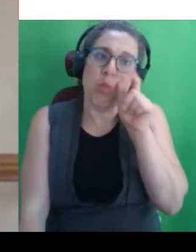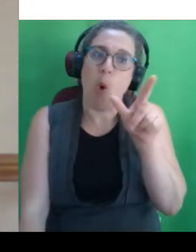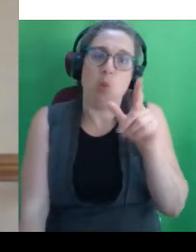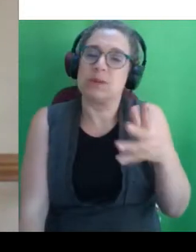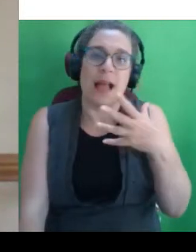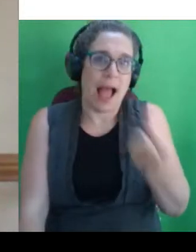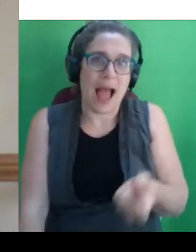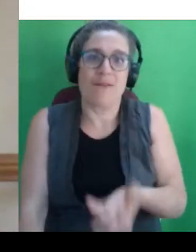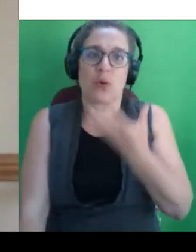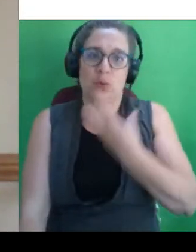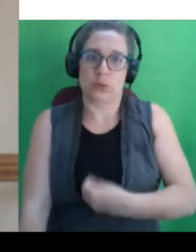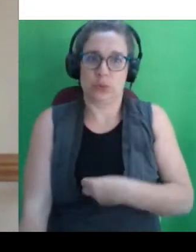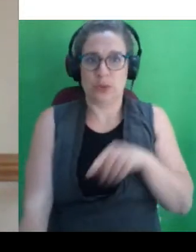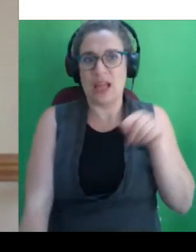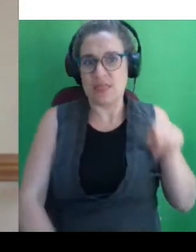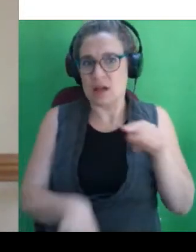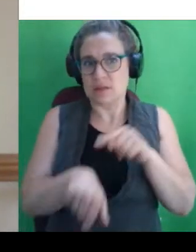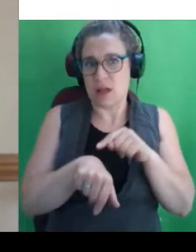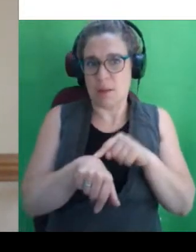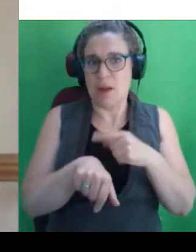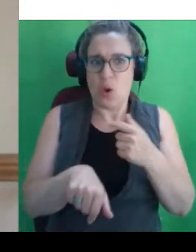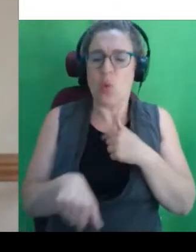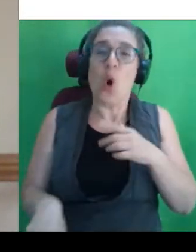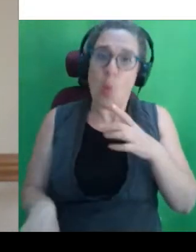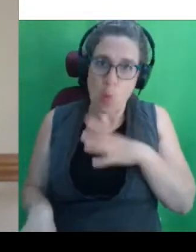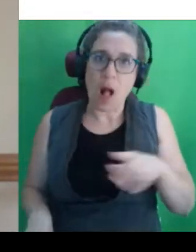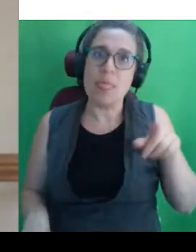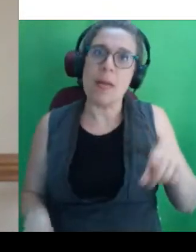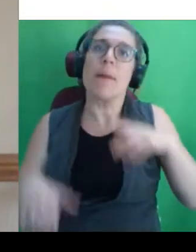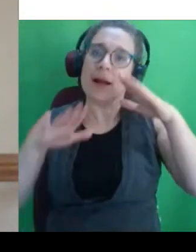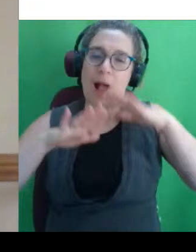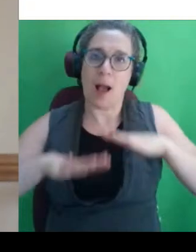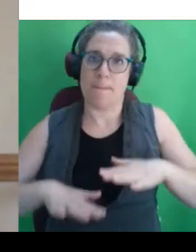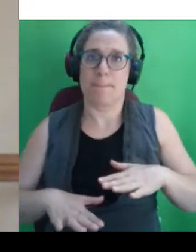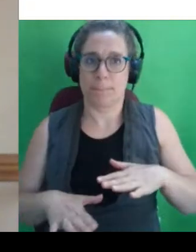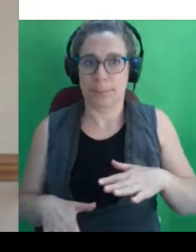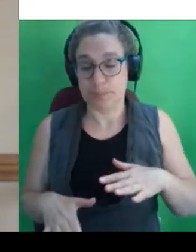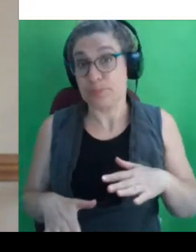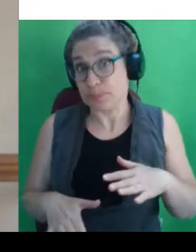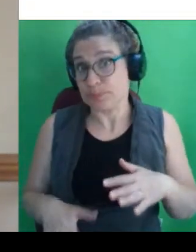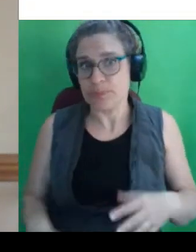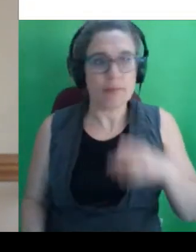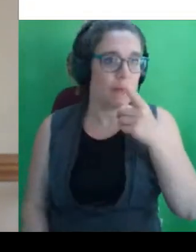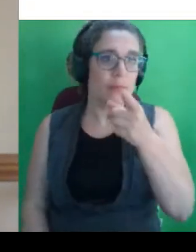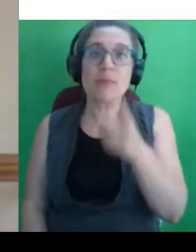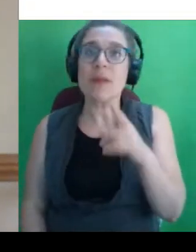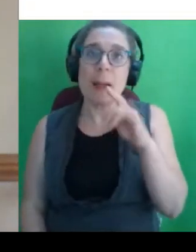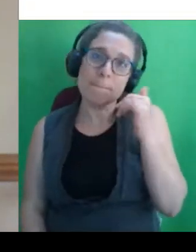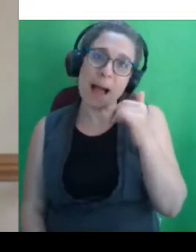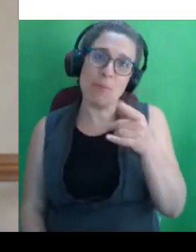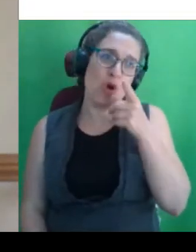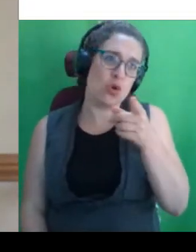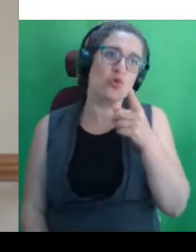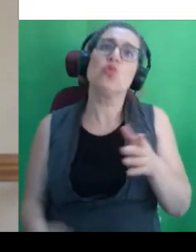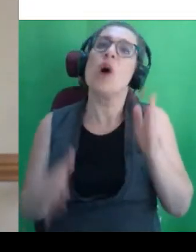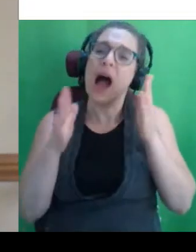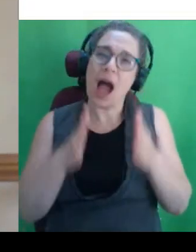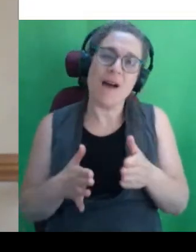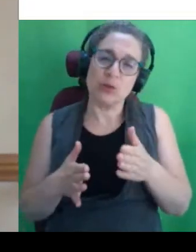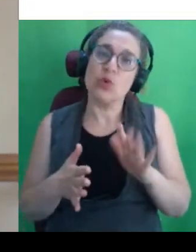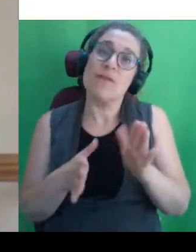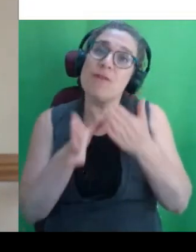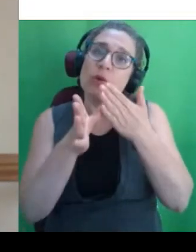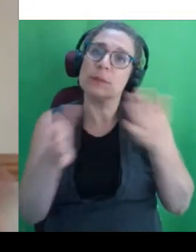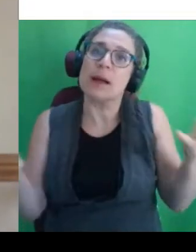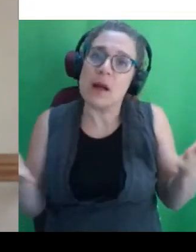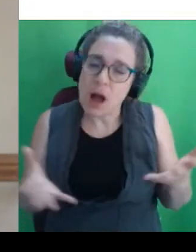that stage. So we want the child to be calm, and it may be for the first time that you're going to have to take some time encouraging the child